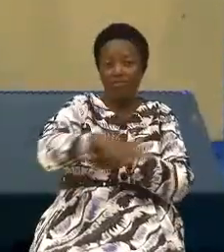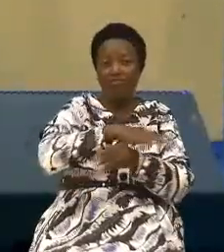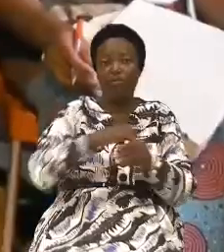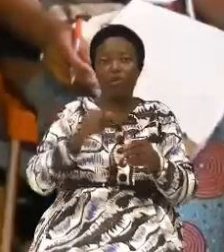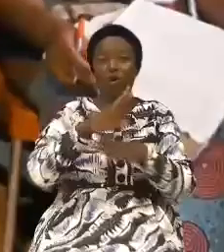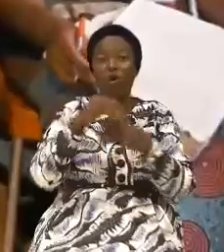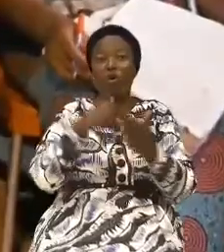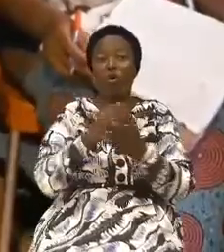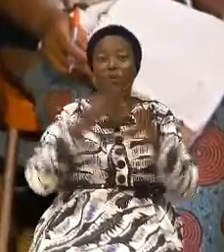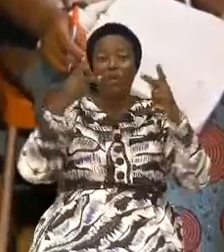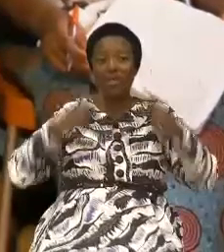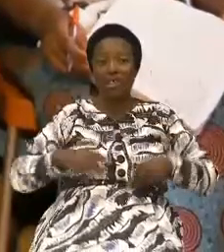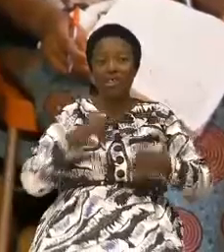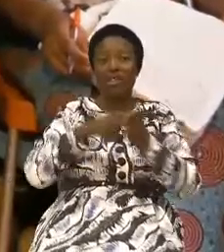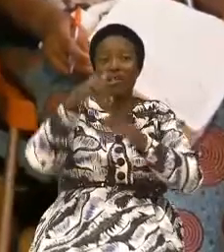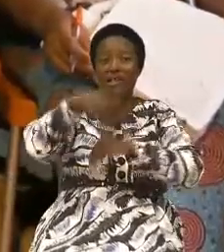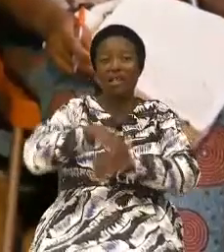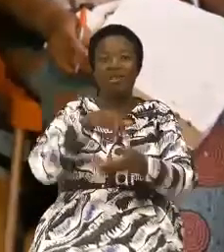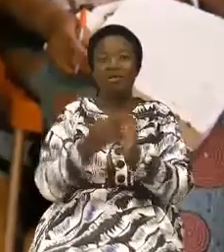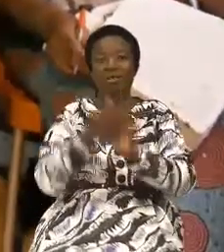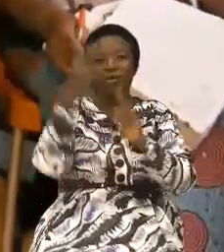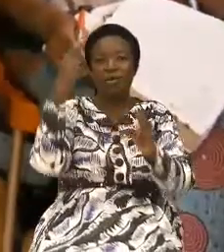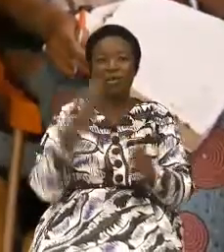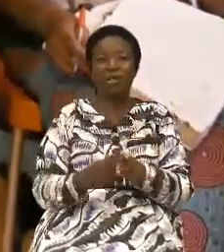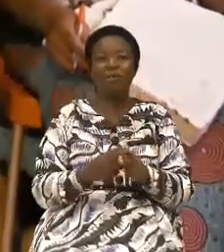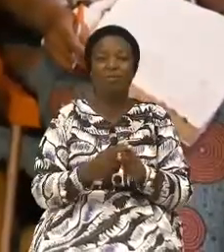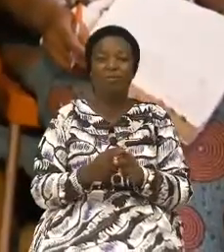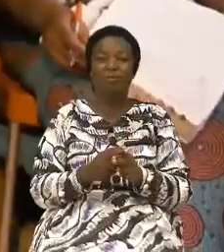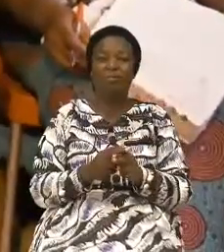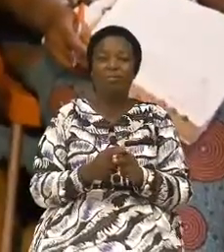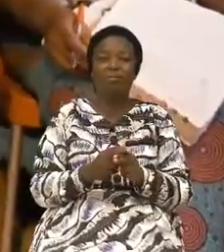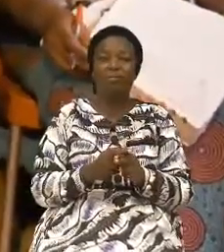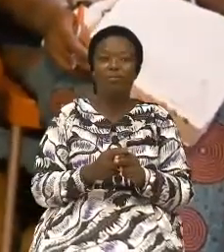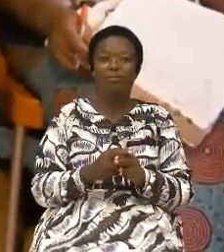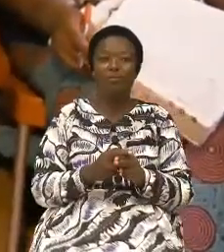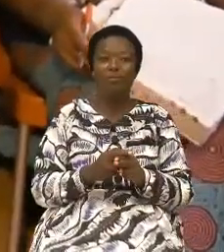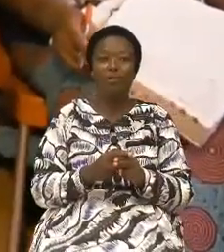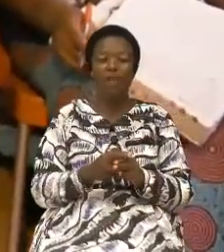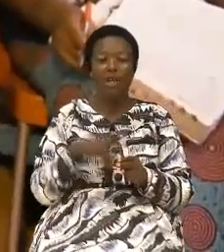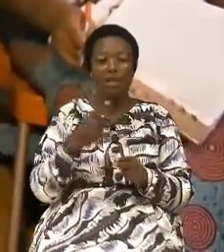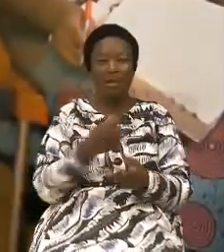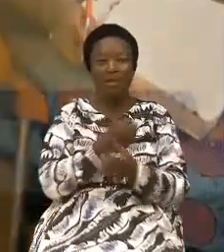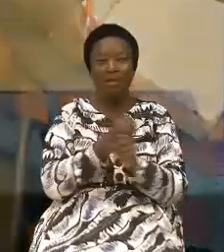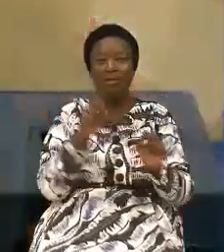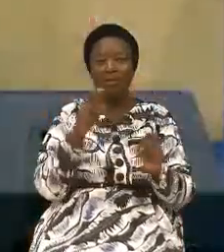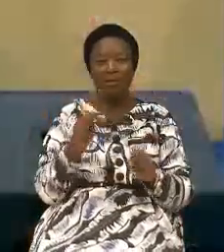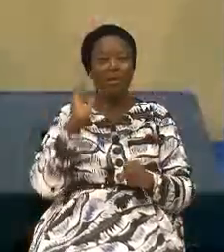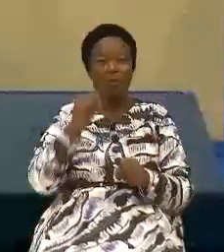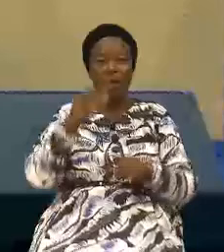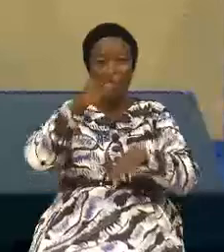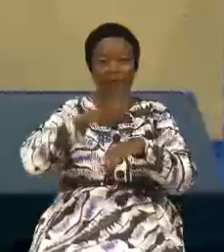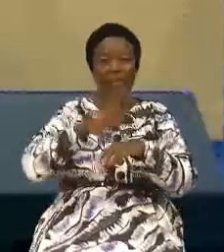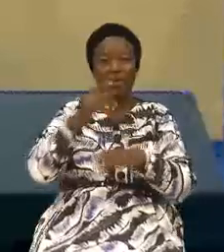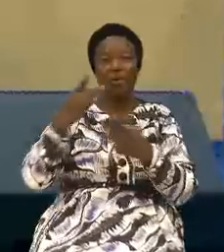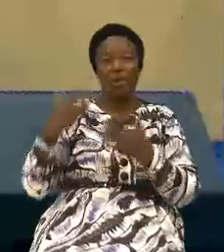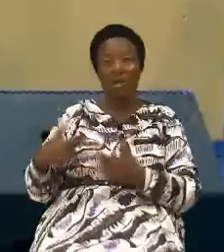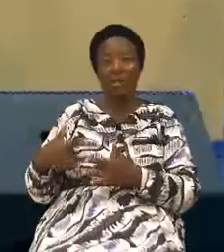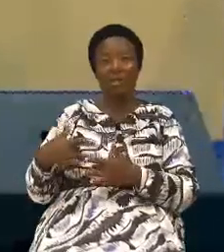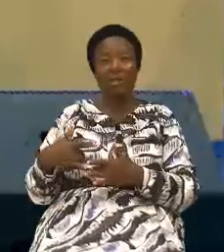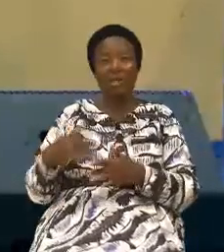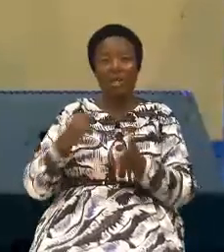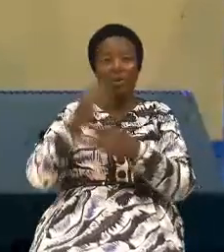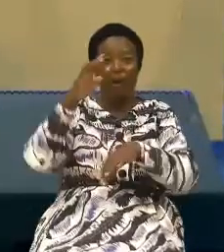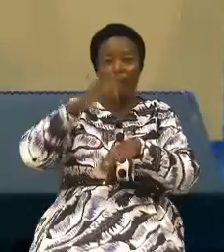personality tonight in Jesus' name. The salvation will affect your heart, will affect